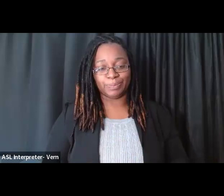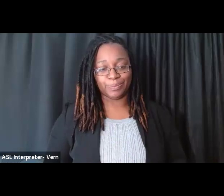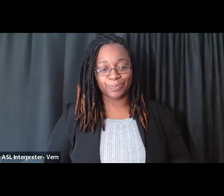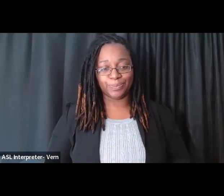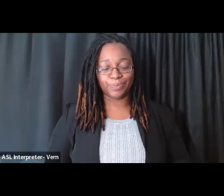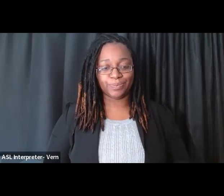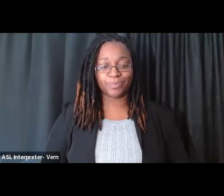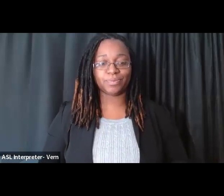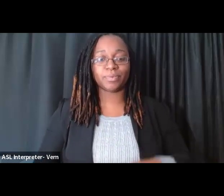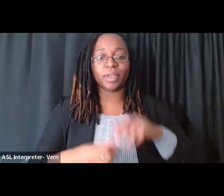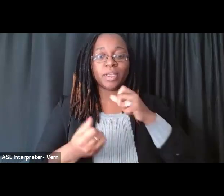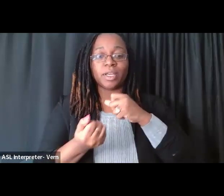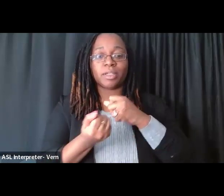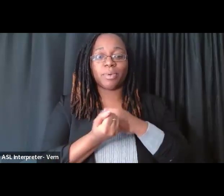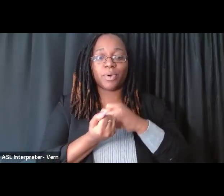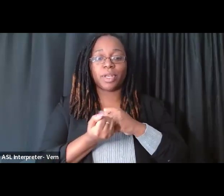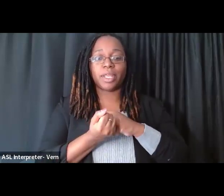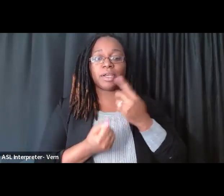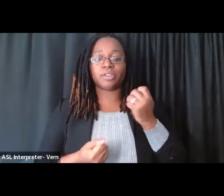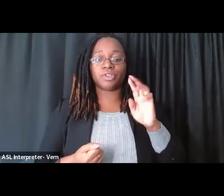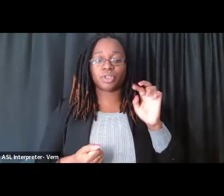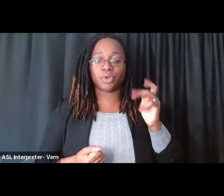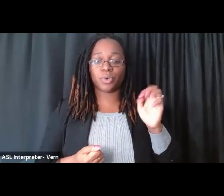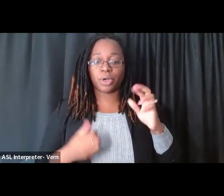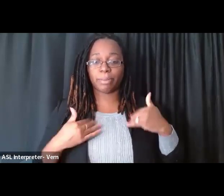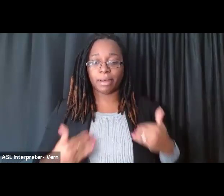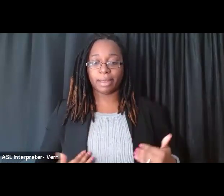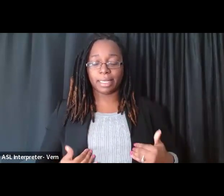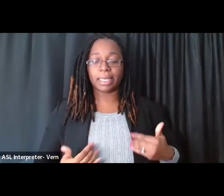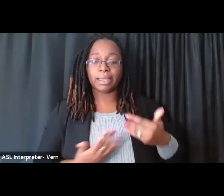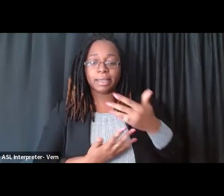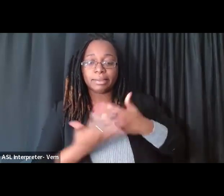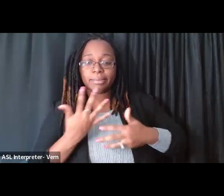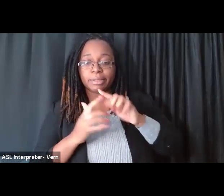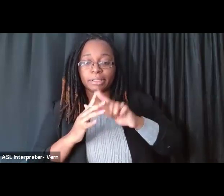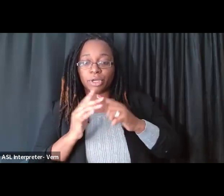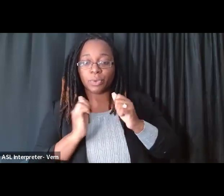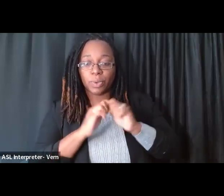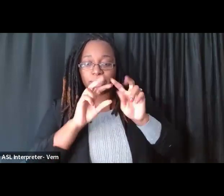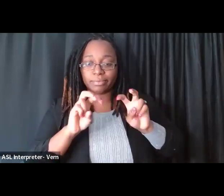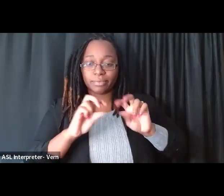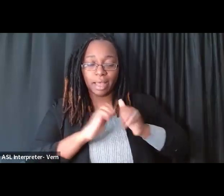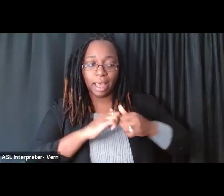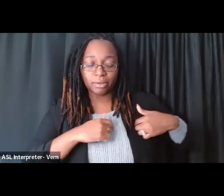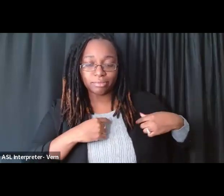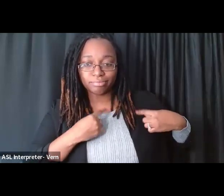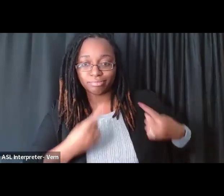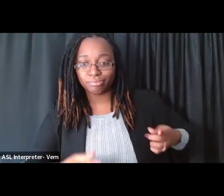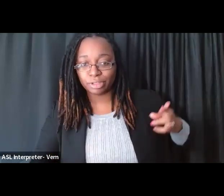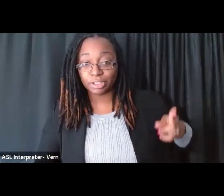The supporting of genderqueer bodies and intimacy begins with the examining of the way things have always been